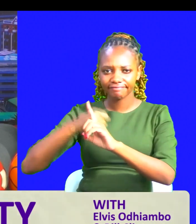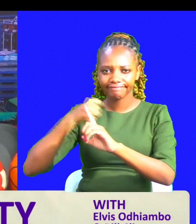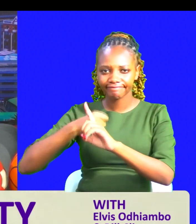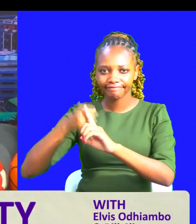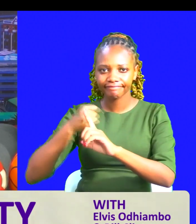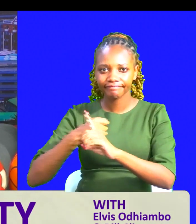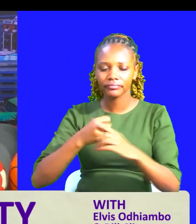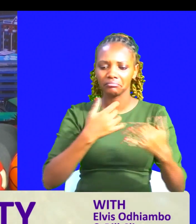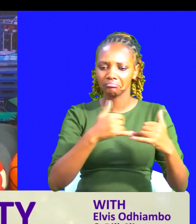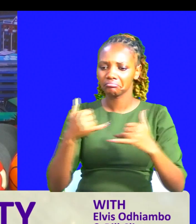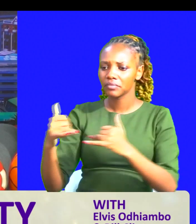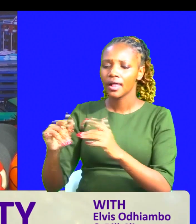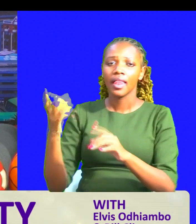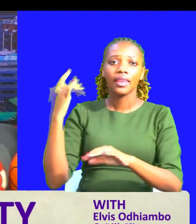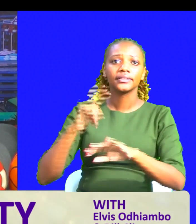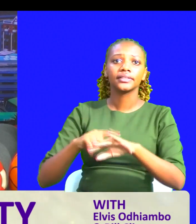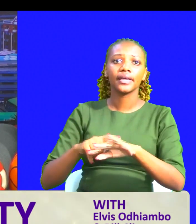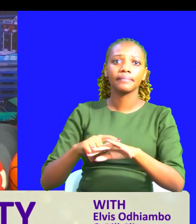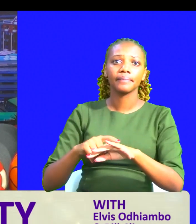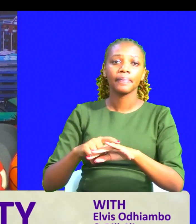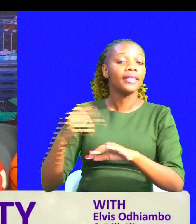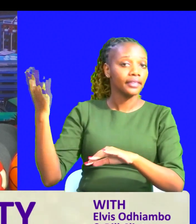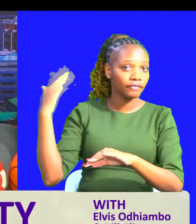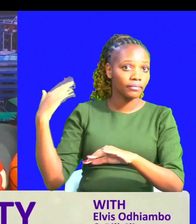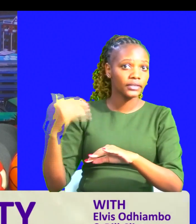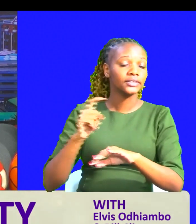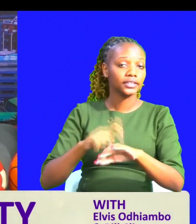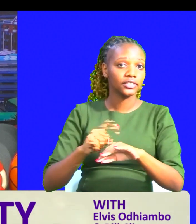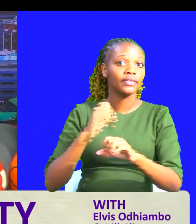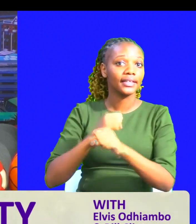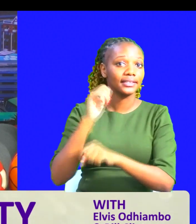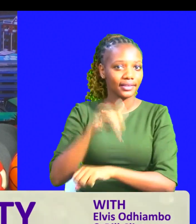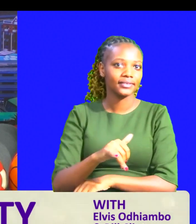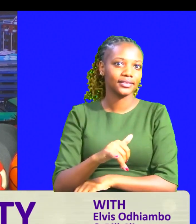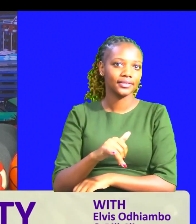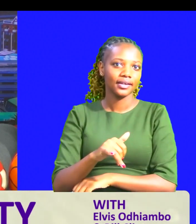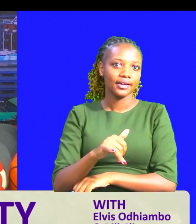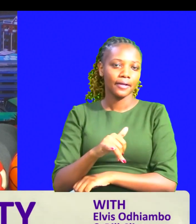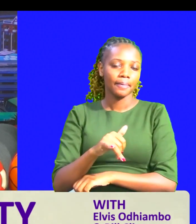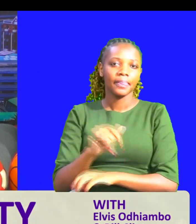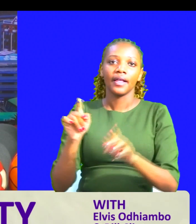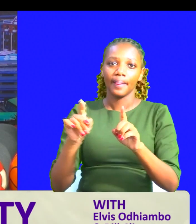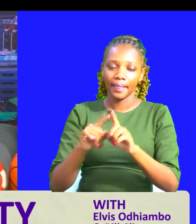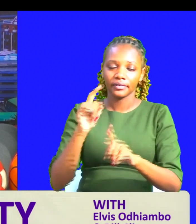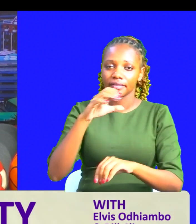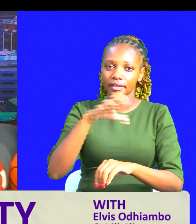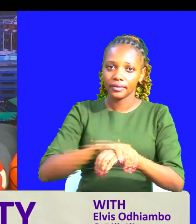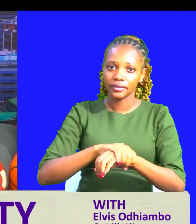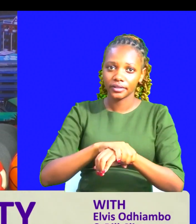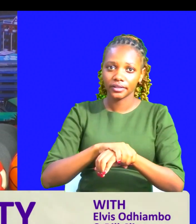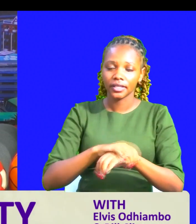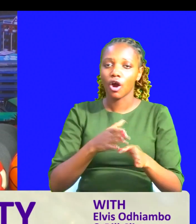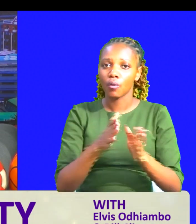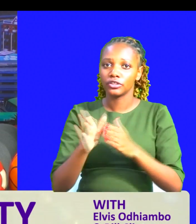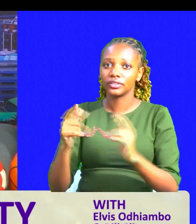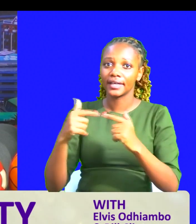through playoffs. Last season they also did, the previous season rather, they also did that, and they managed to get a chance